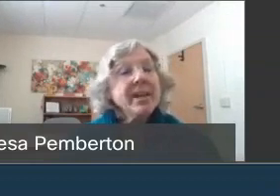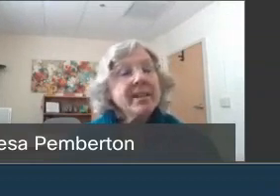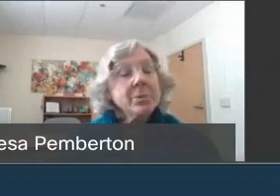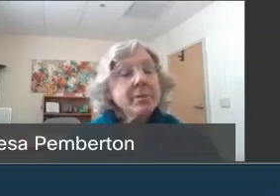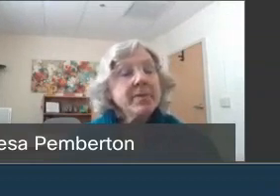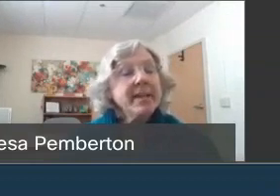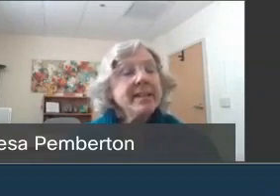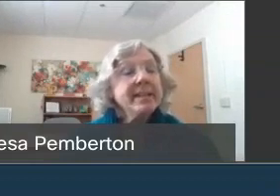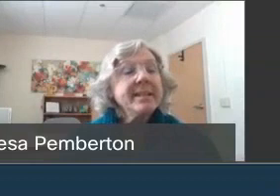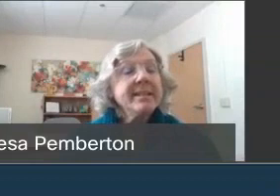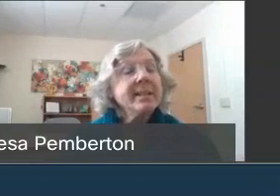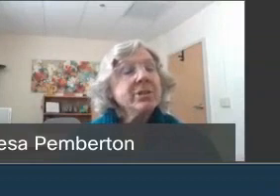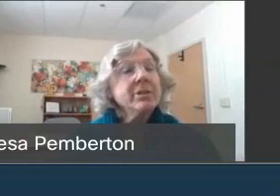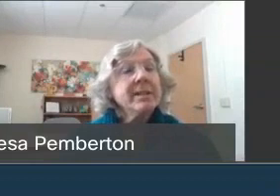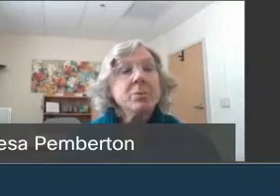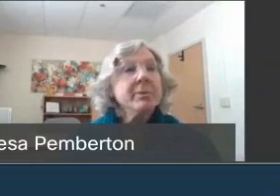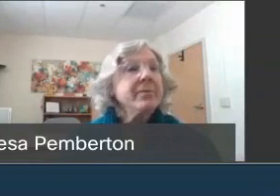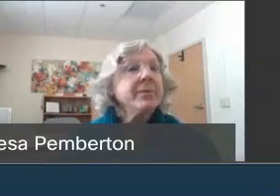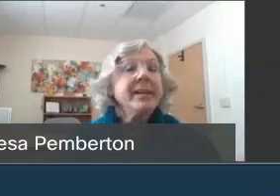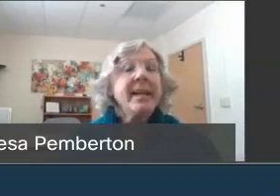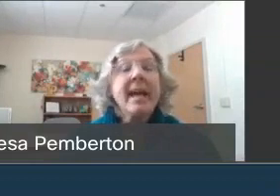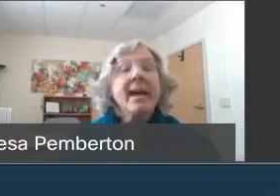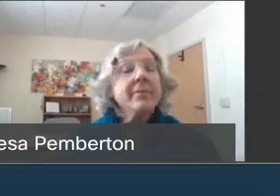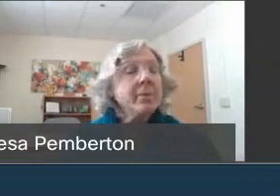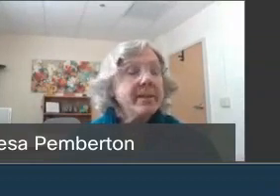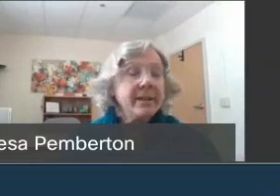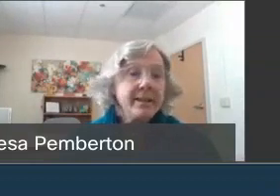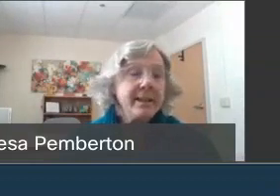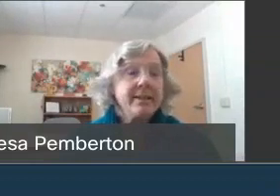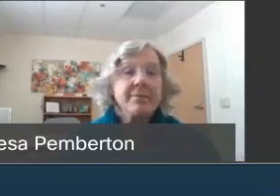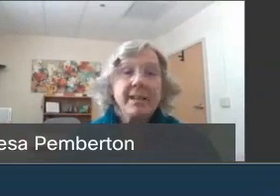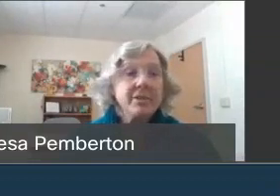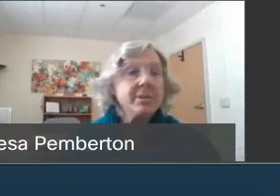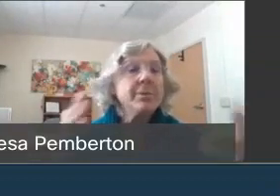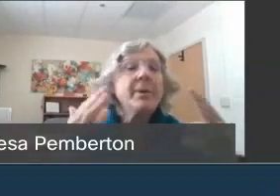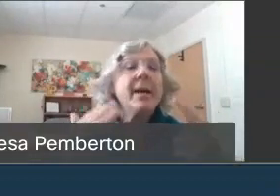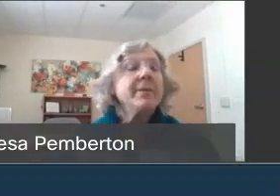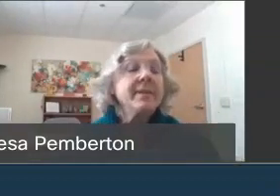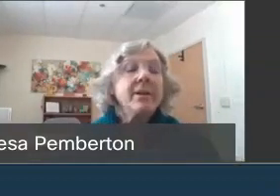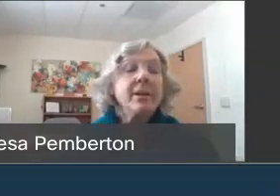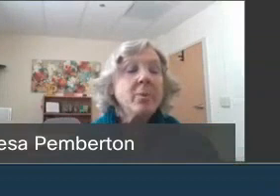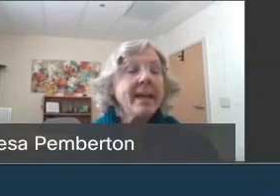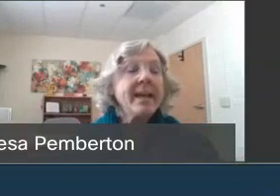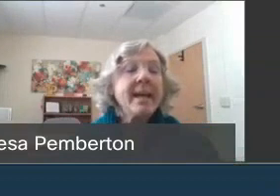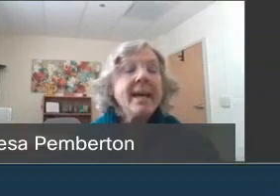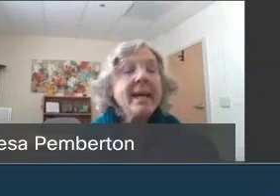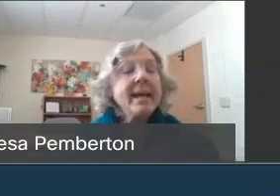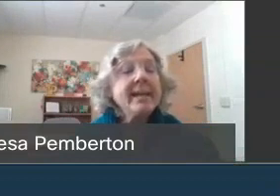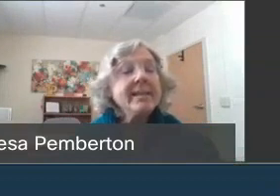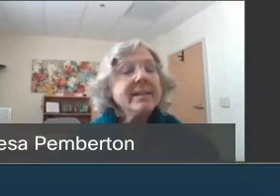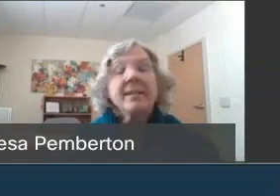The other challenge we were finding is that the attorneys were referring everyone they could think of. They just threw everything our